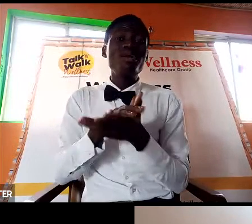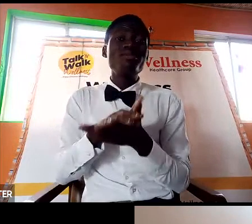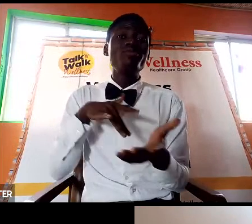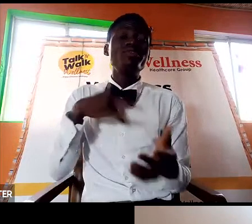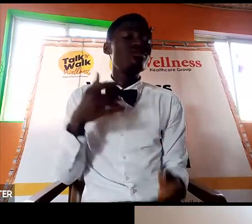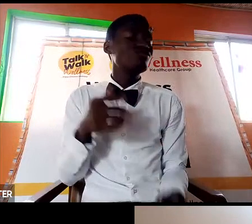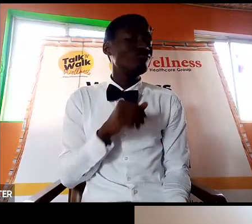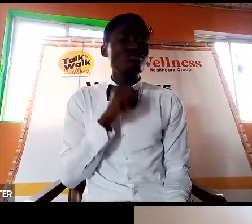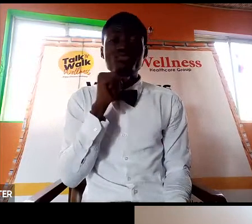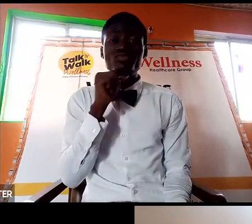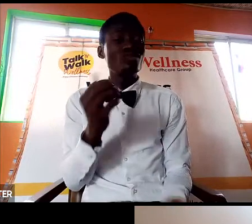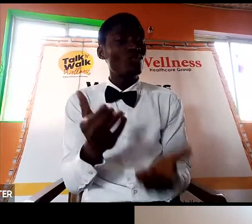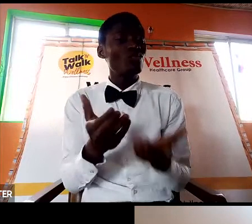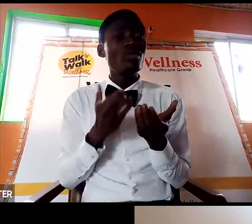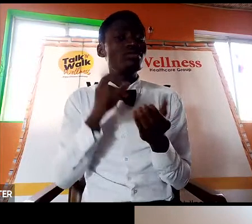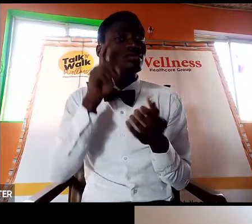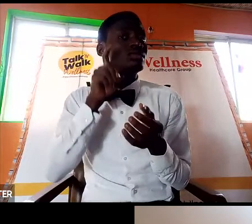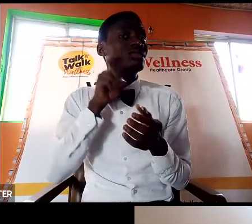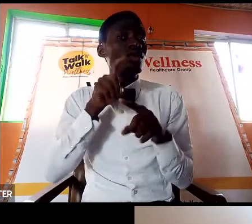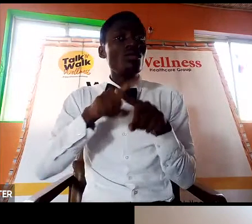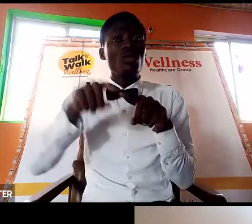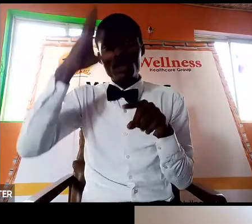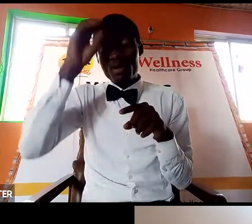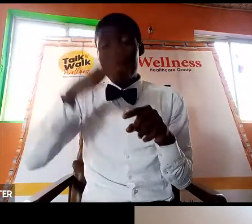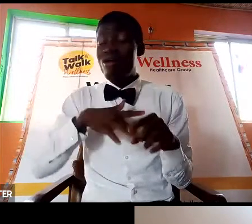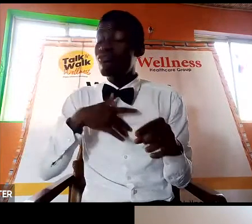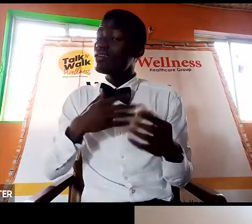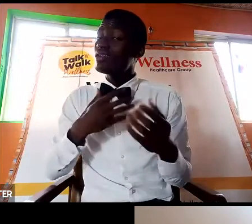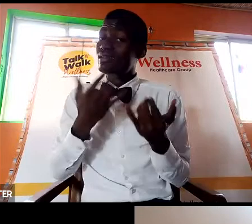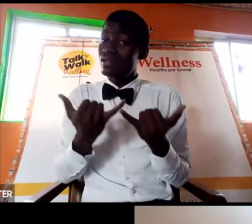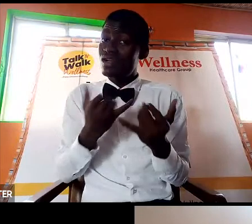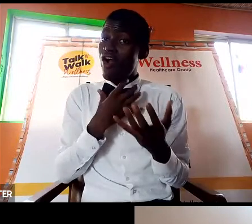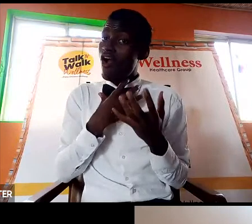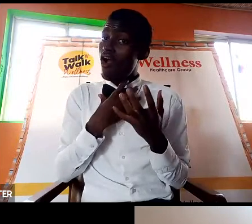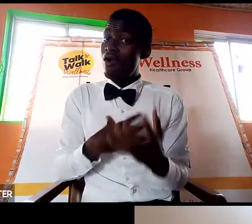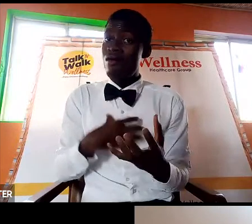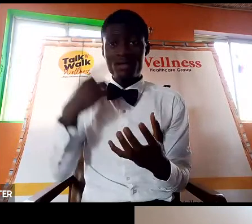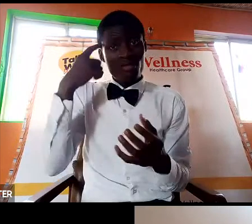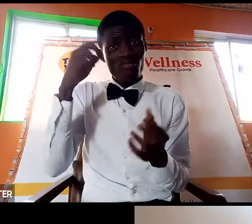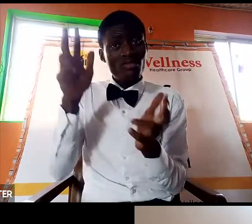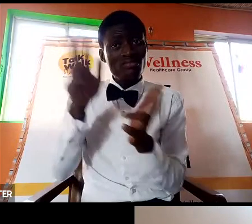really frustrated because as a Christian, he doesn't even want to go out.